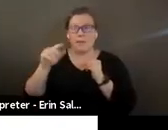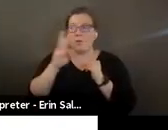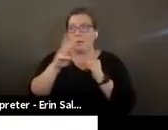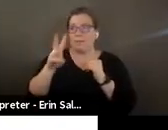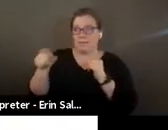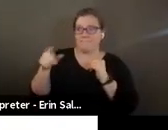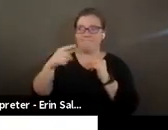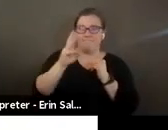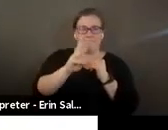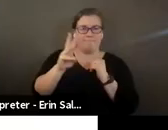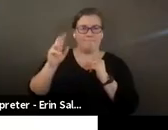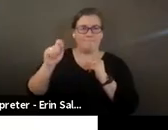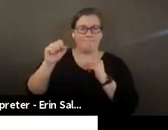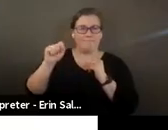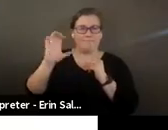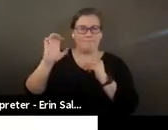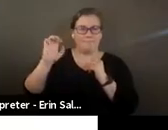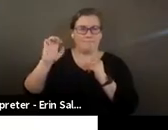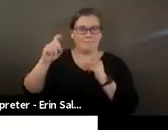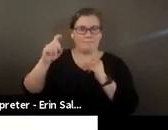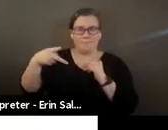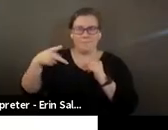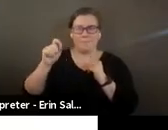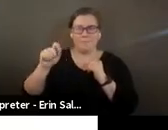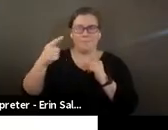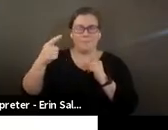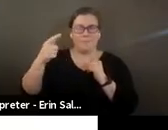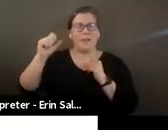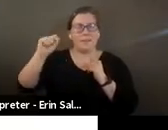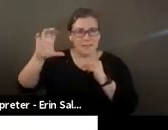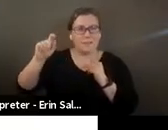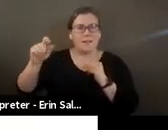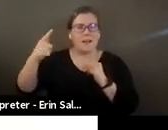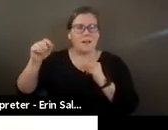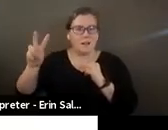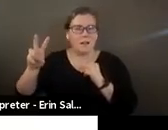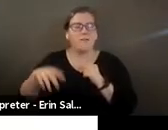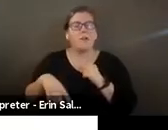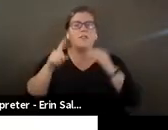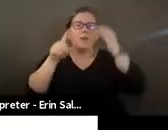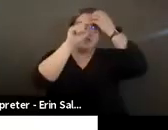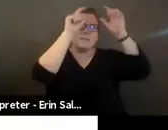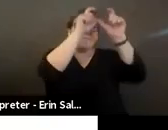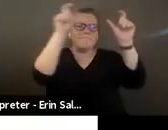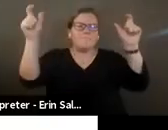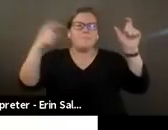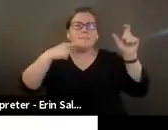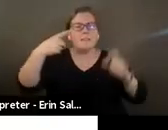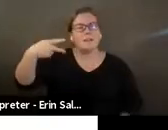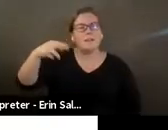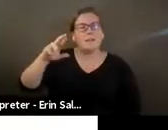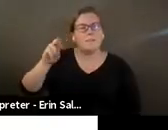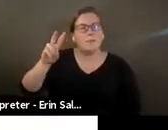screen. And the section is called Providers, I do believe. And it lists providers throughout the state of